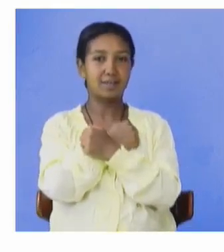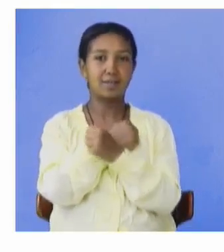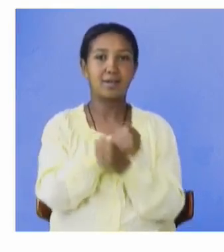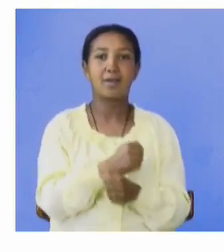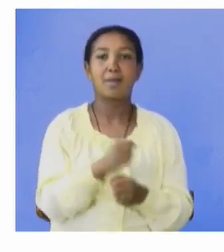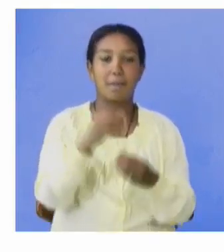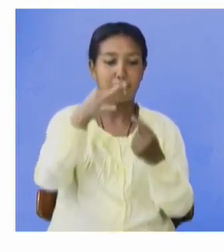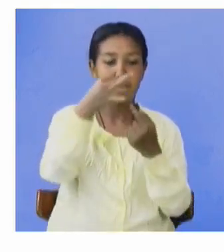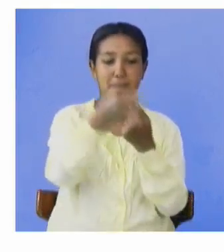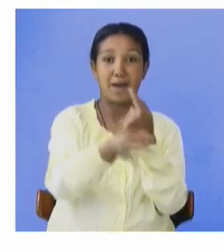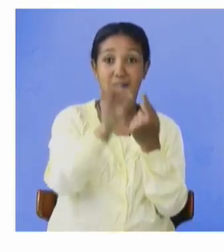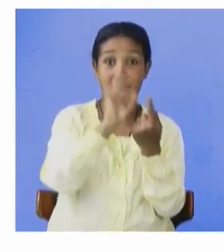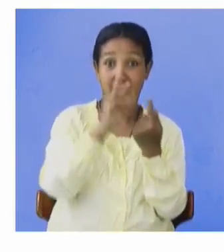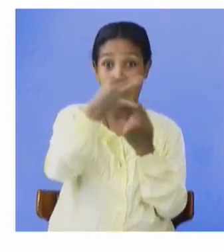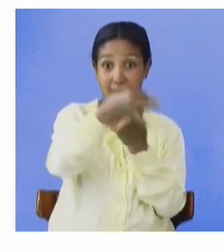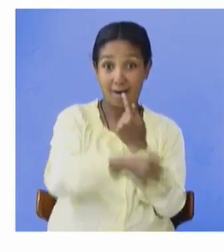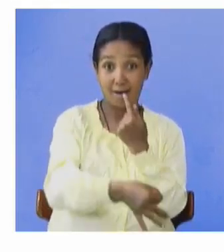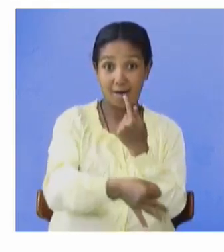banana.